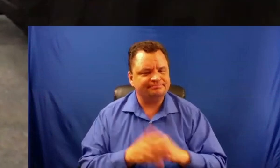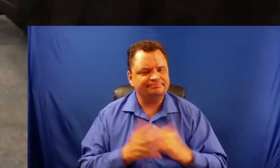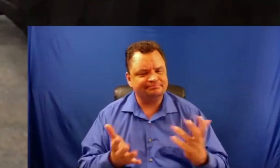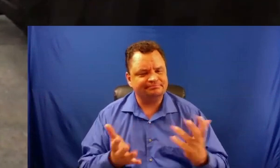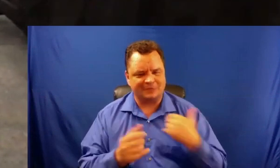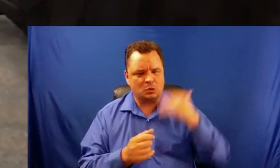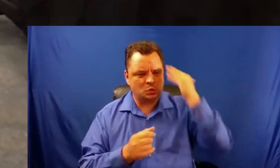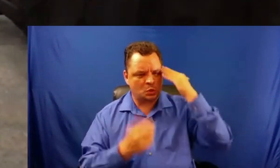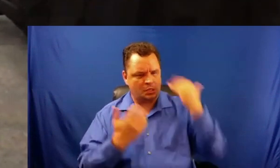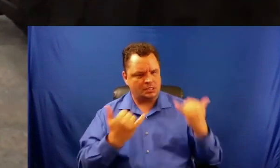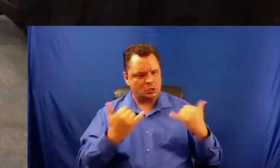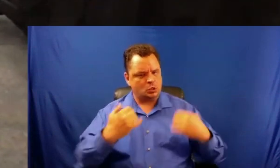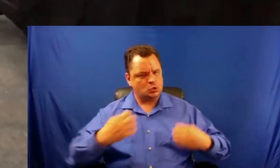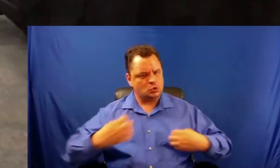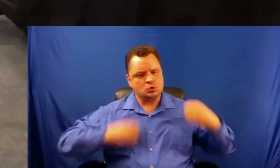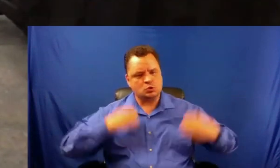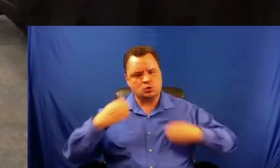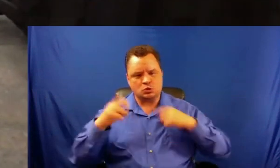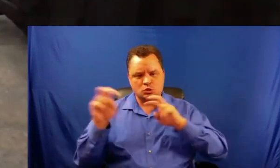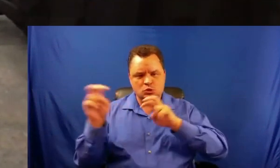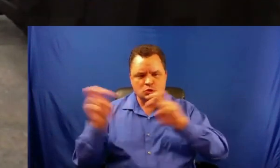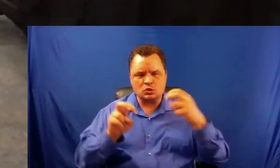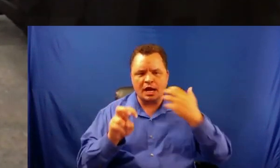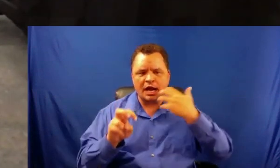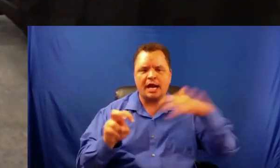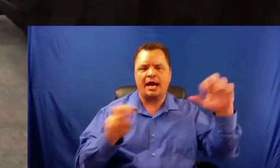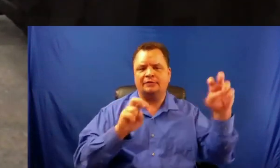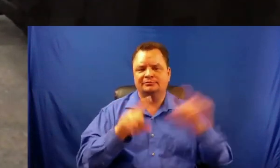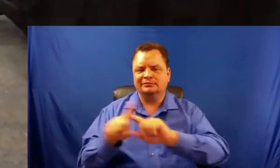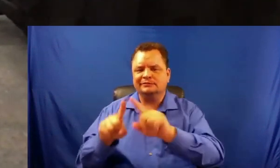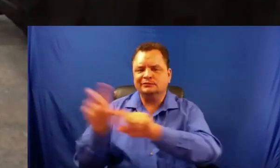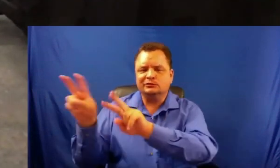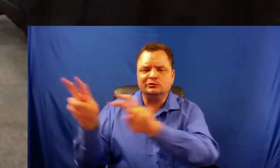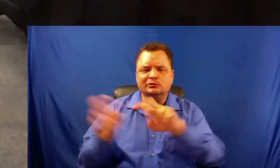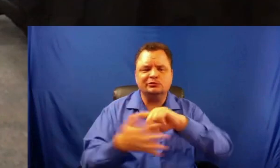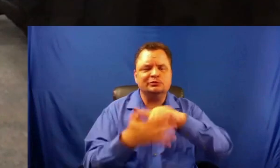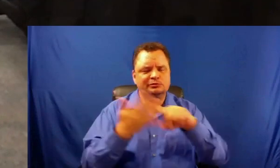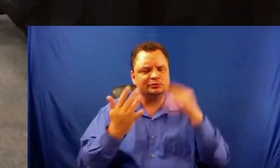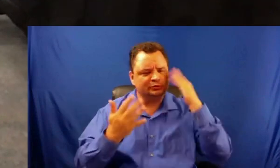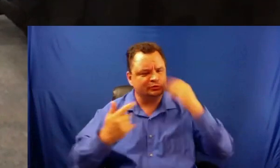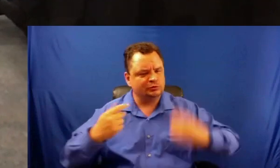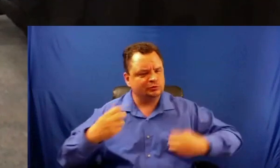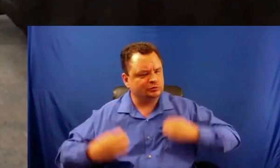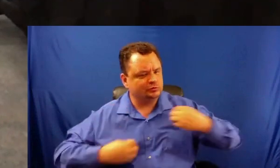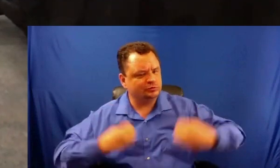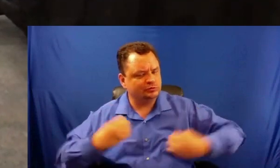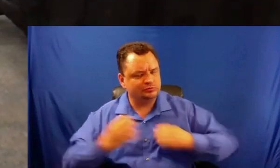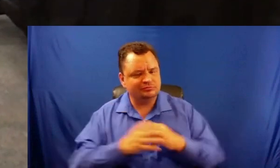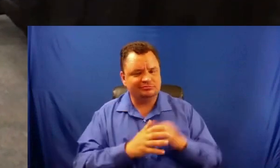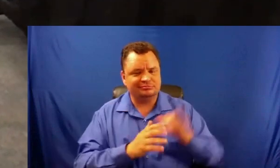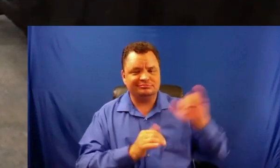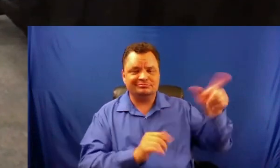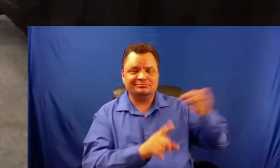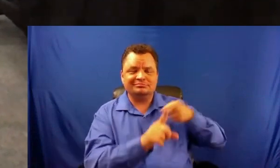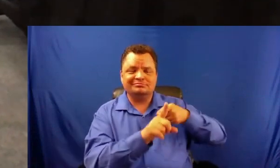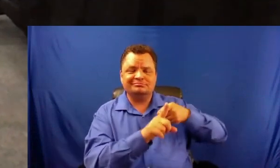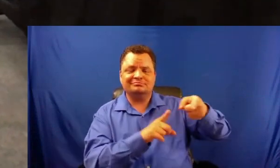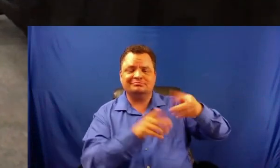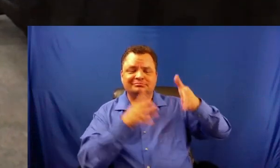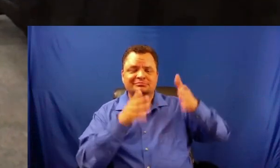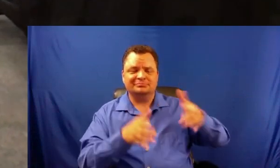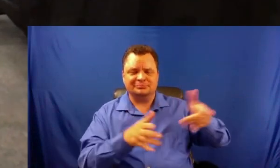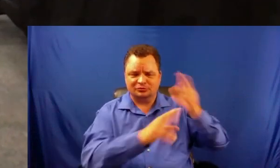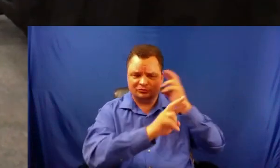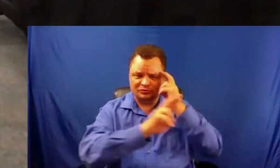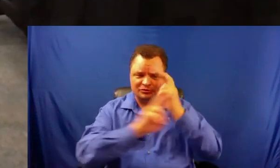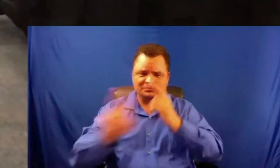topic for people to discuss, and the professionalism, decorum with which each of you presented very